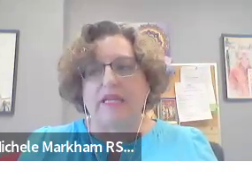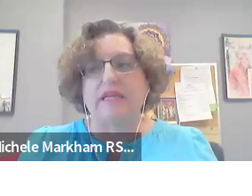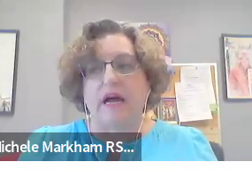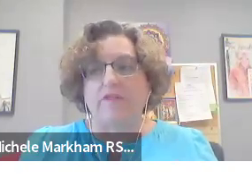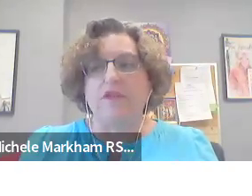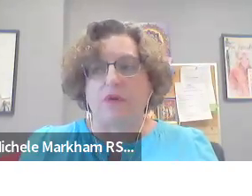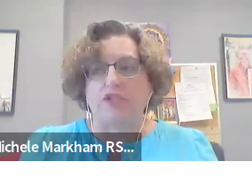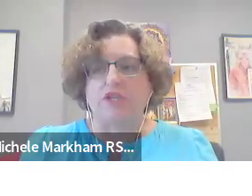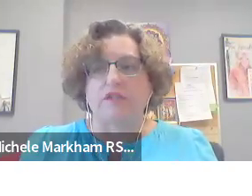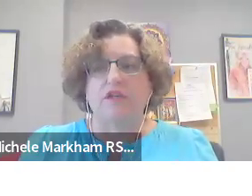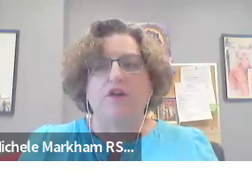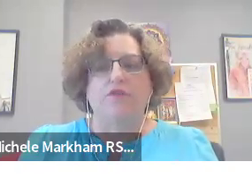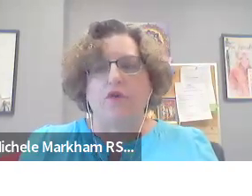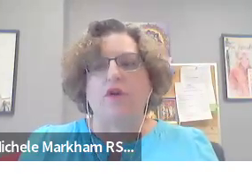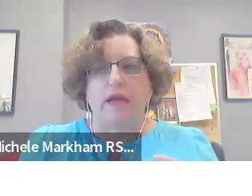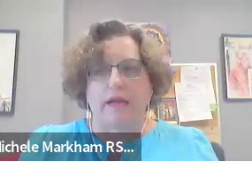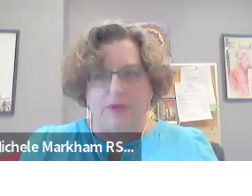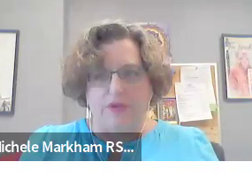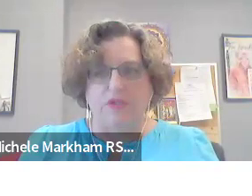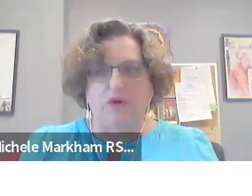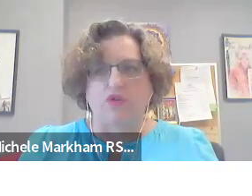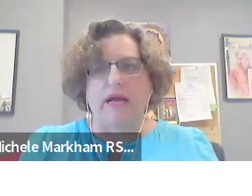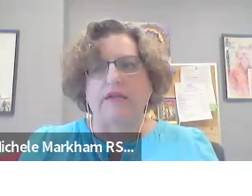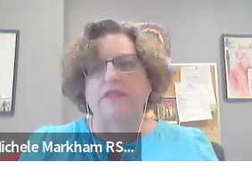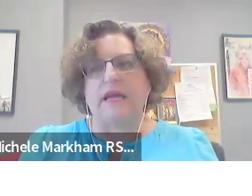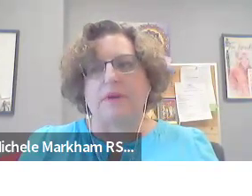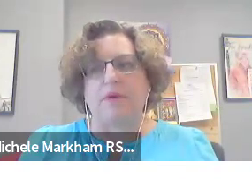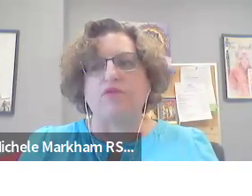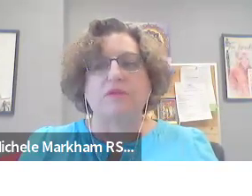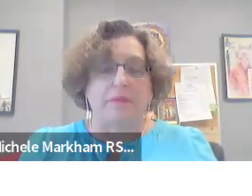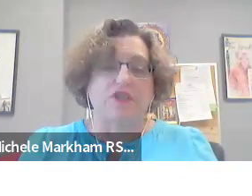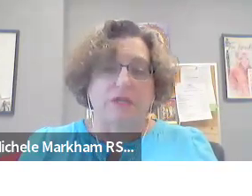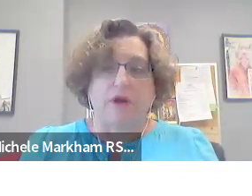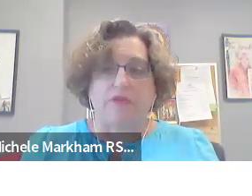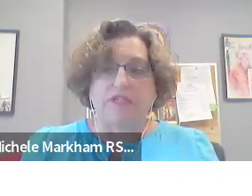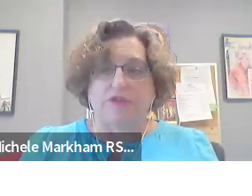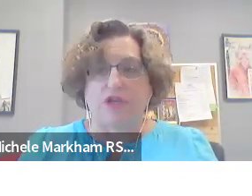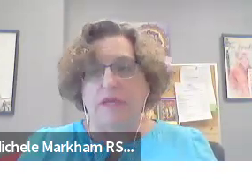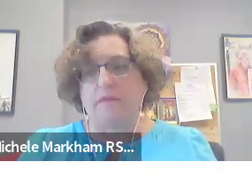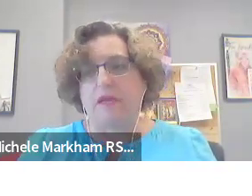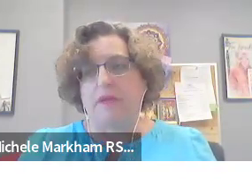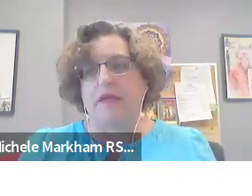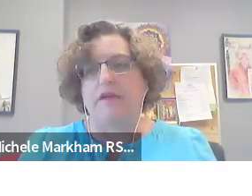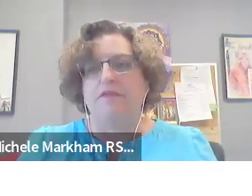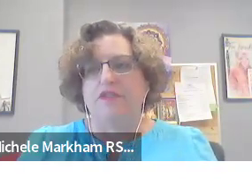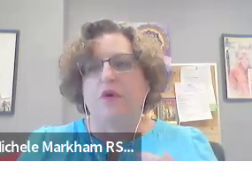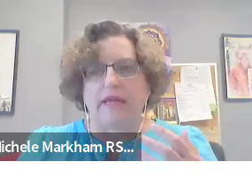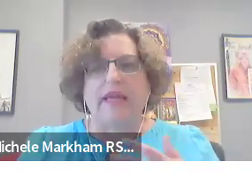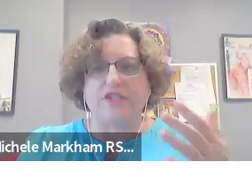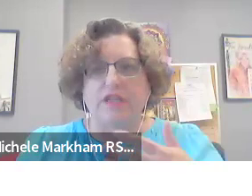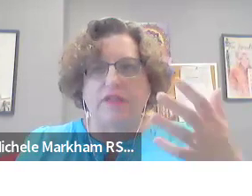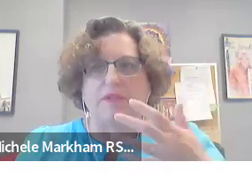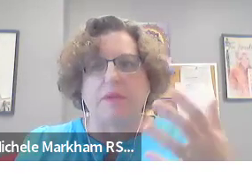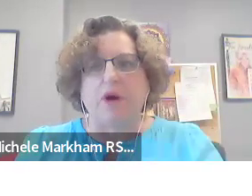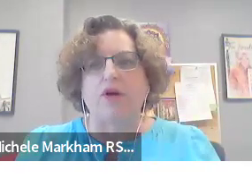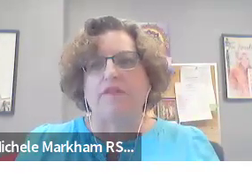planning phase of the project for abused older adults and proposed membership on the steering committee. So